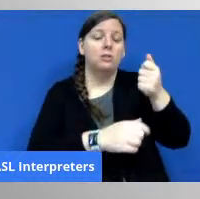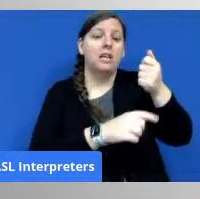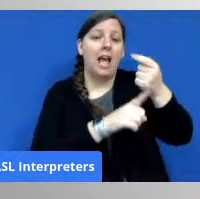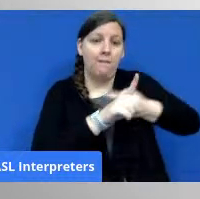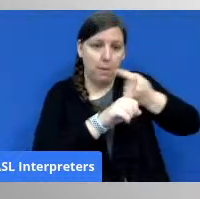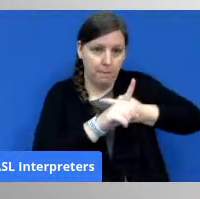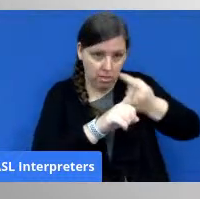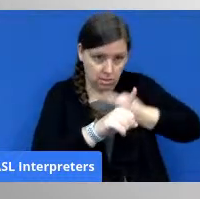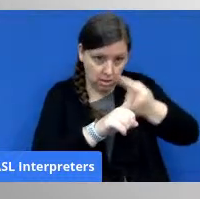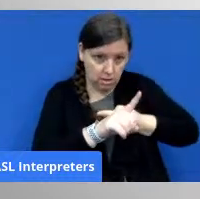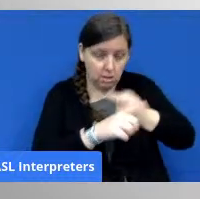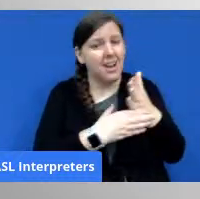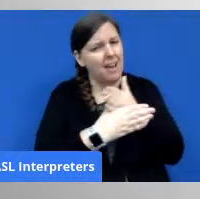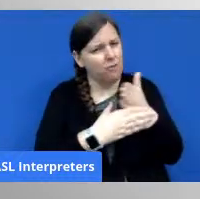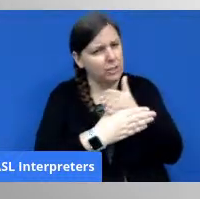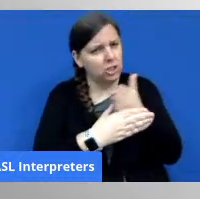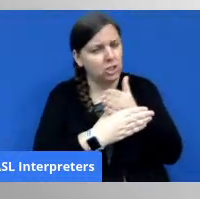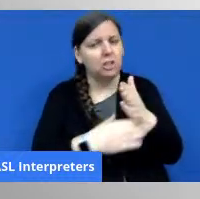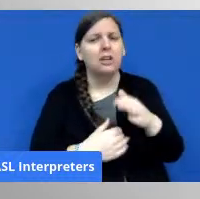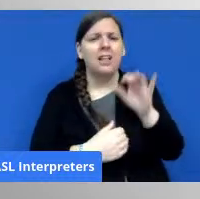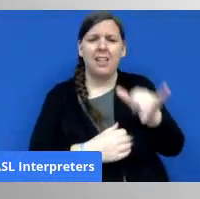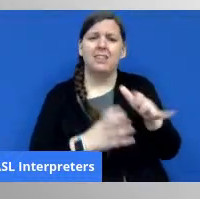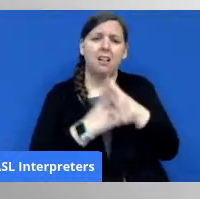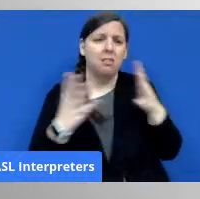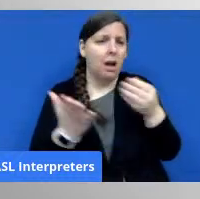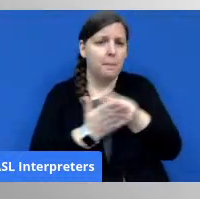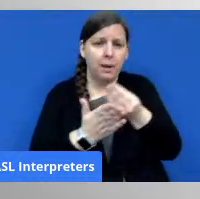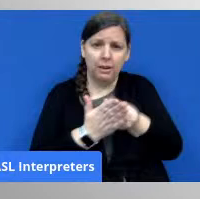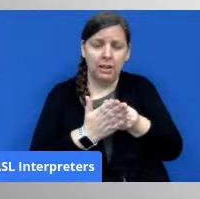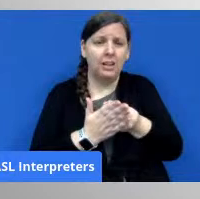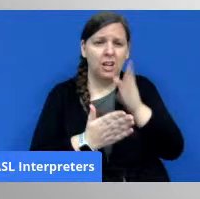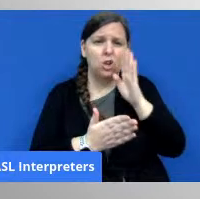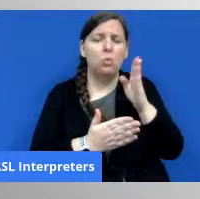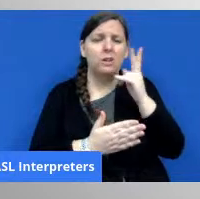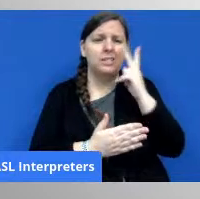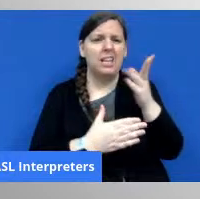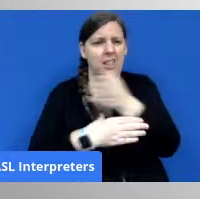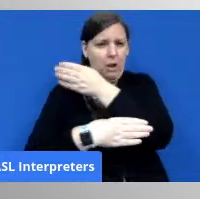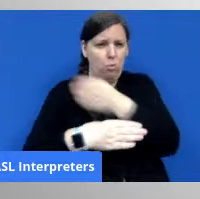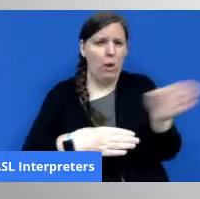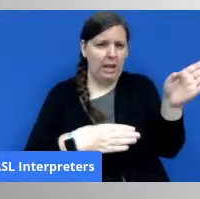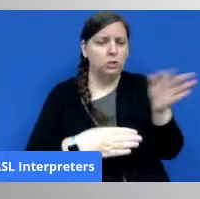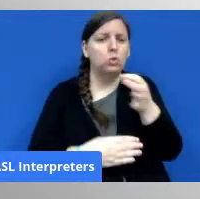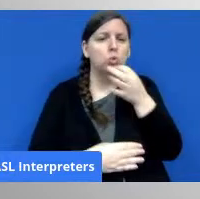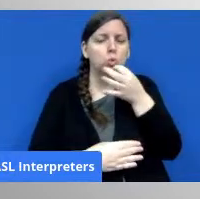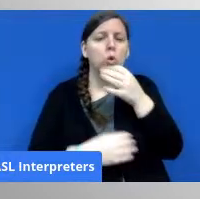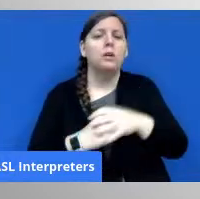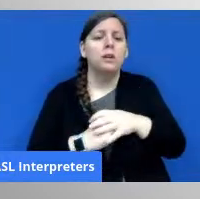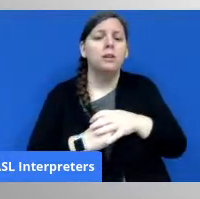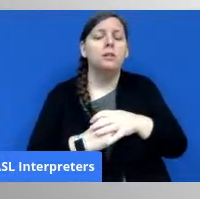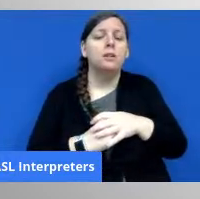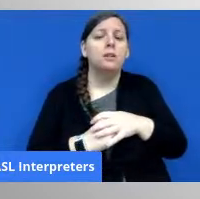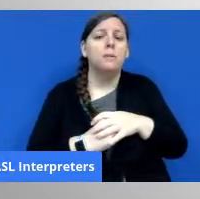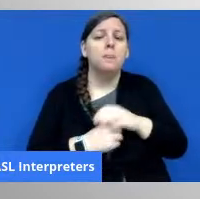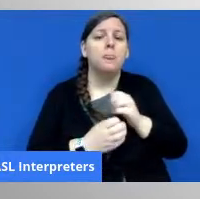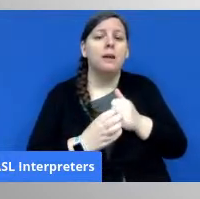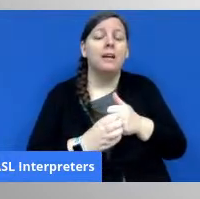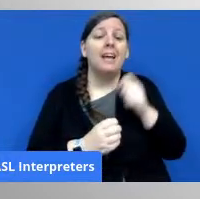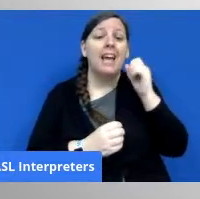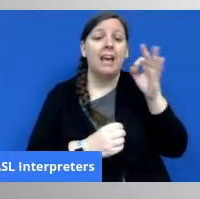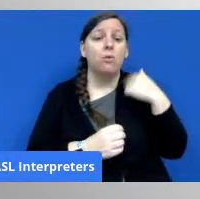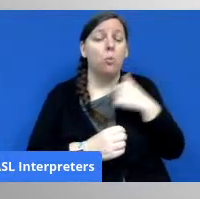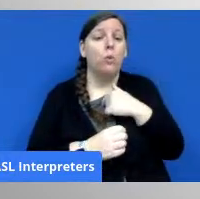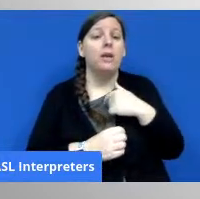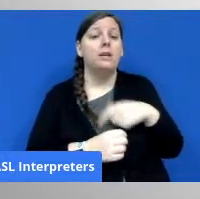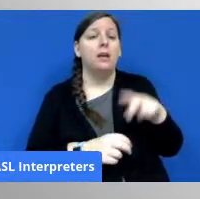on average per month, which is a lot of money. You're going to see the ranges in just a second. If we look at the average household income